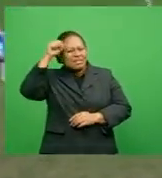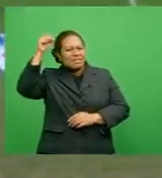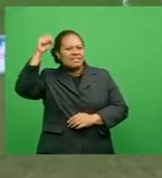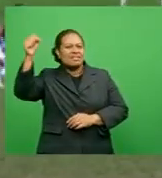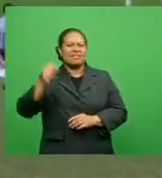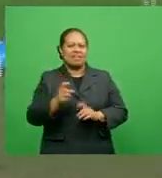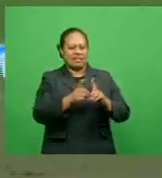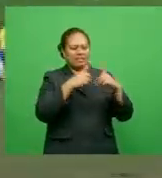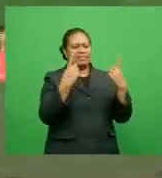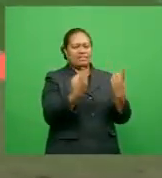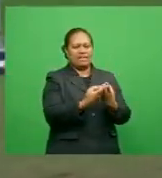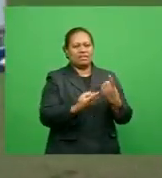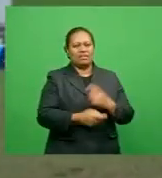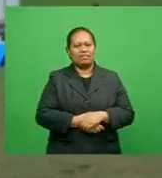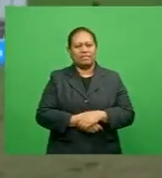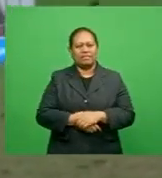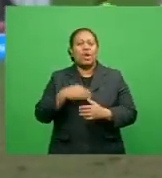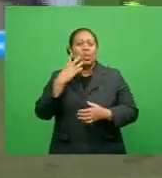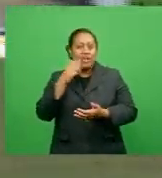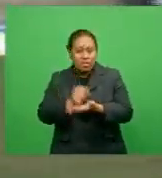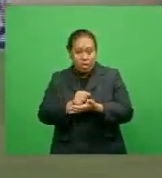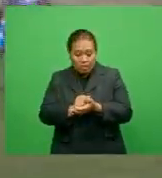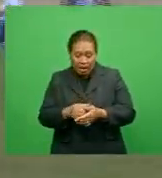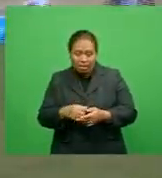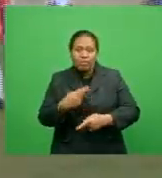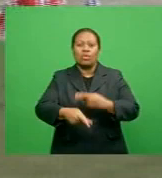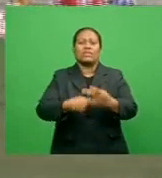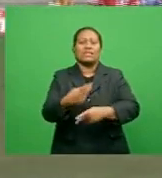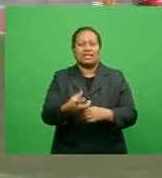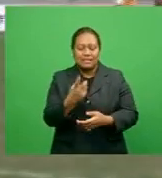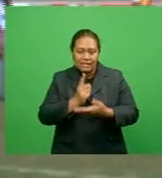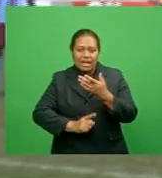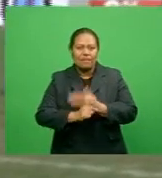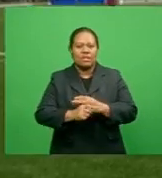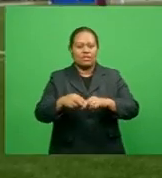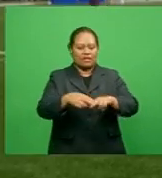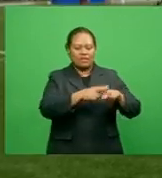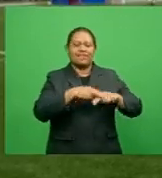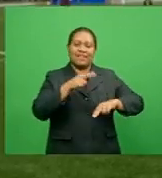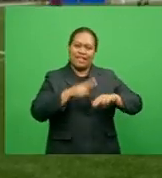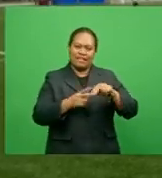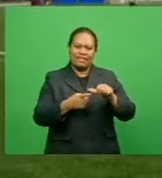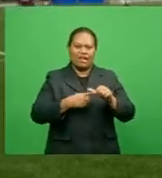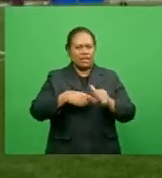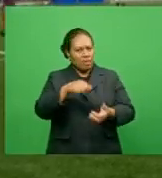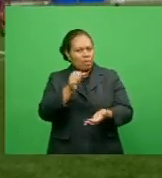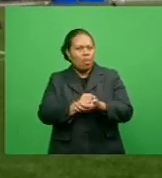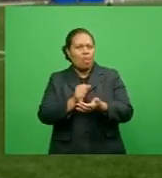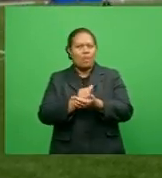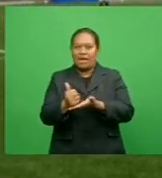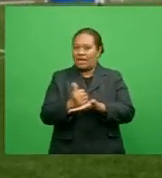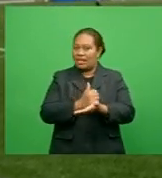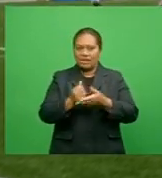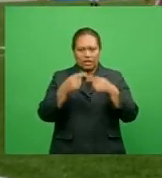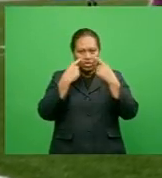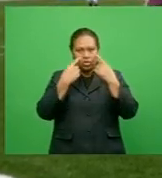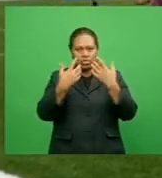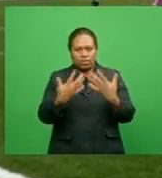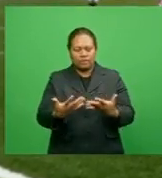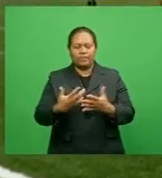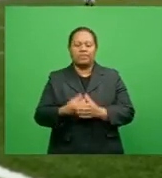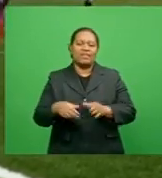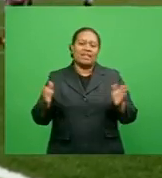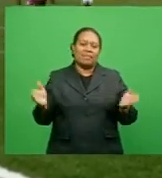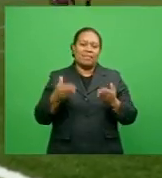Senior divisions. Once the proper processes are followed, the Fiji FA will take appropriate action after notifying the players